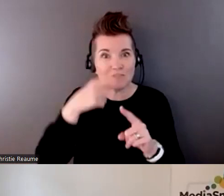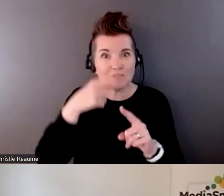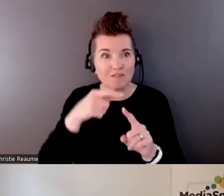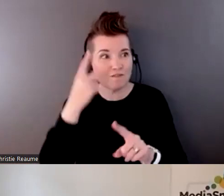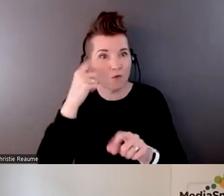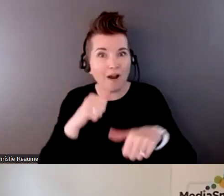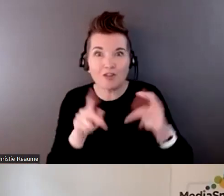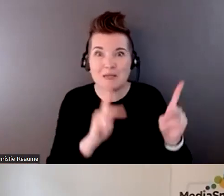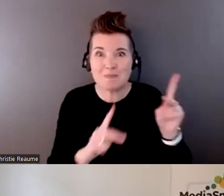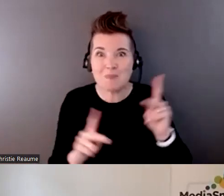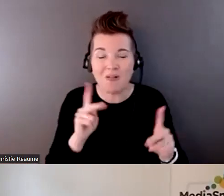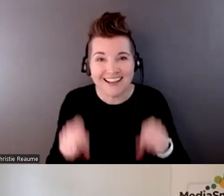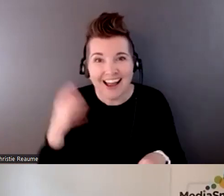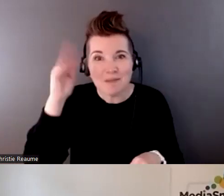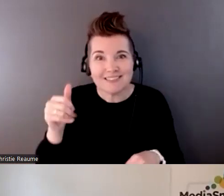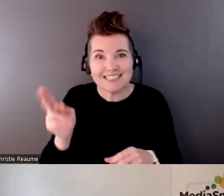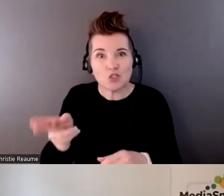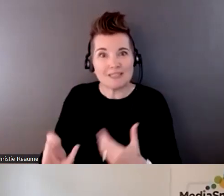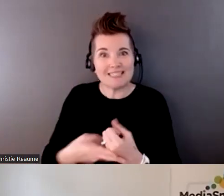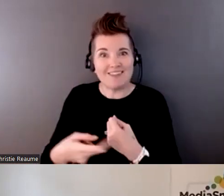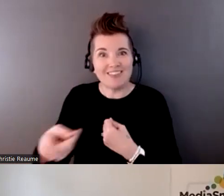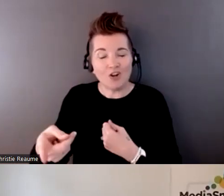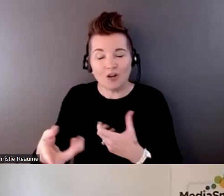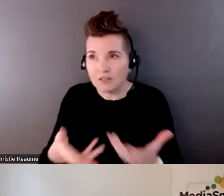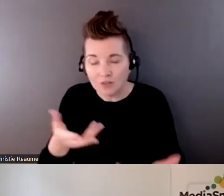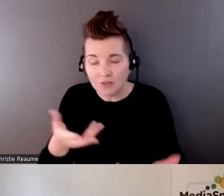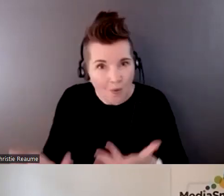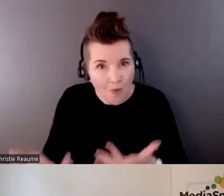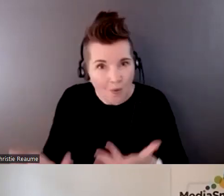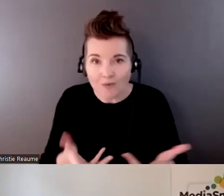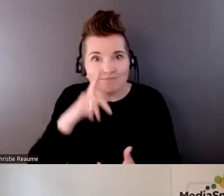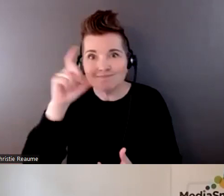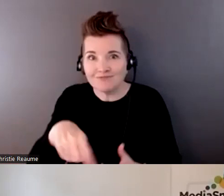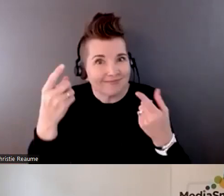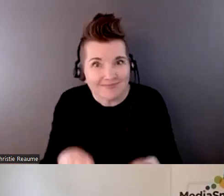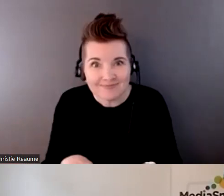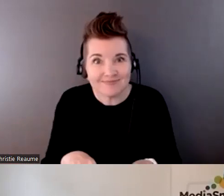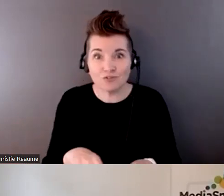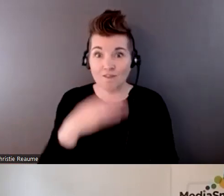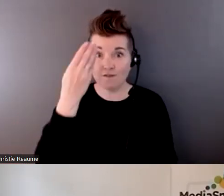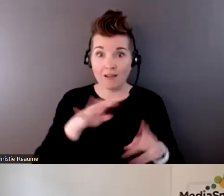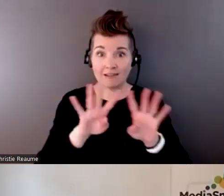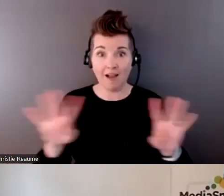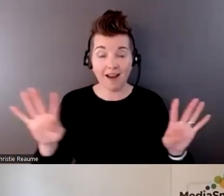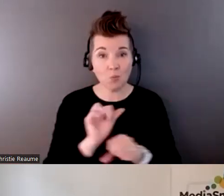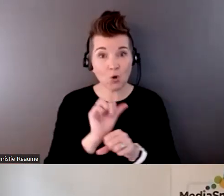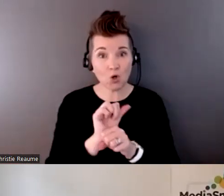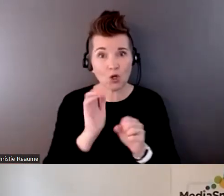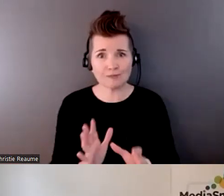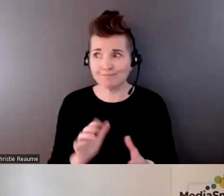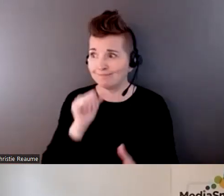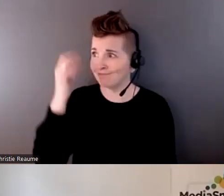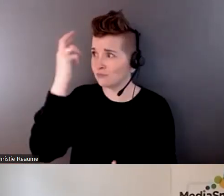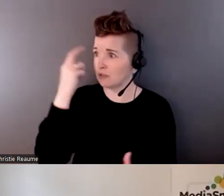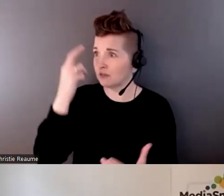little things like that that you know know to the people who are front line they don't necessarily know why that's a